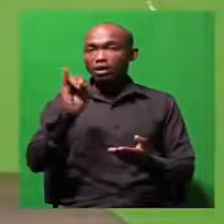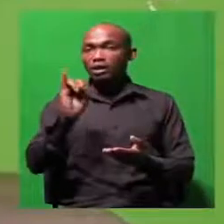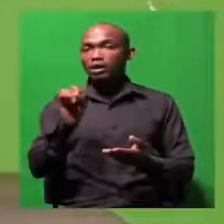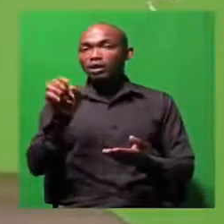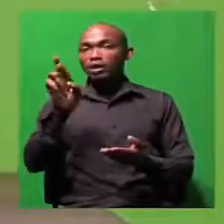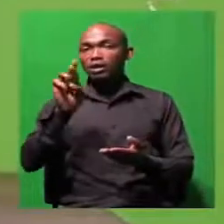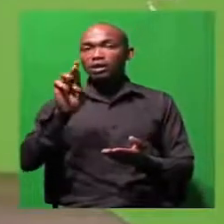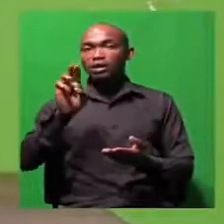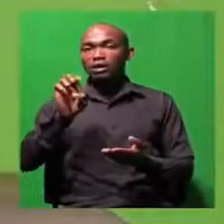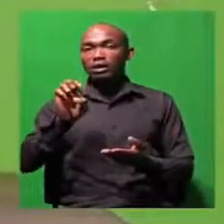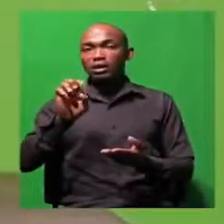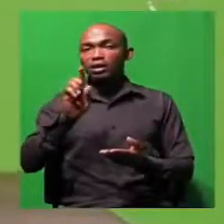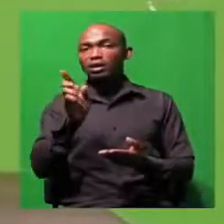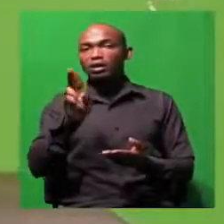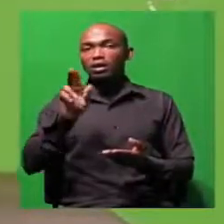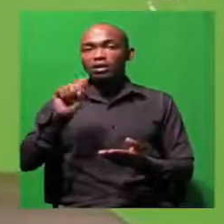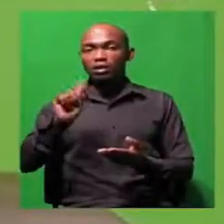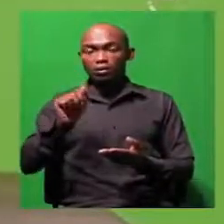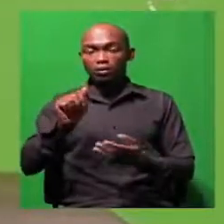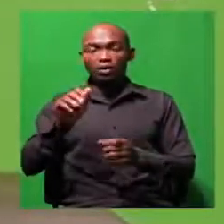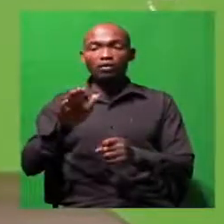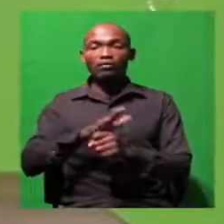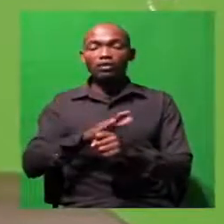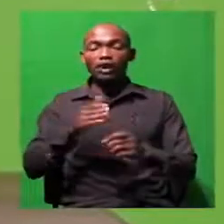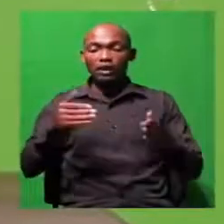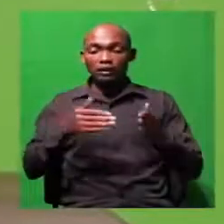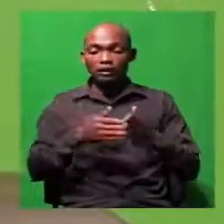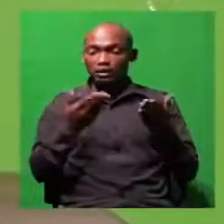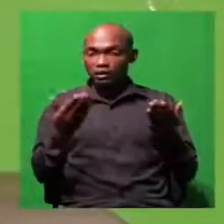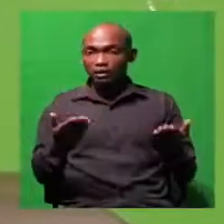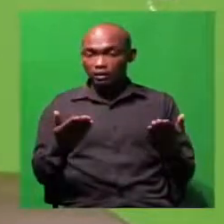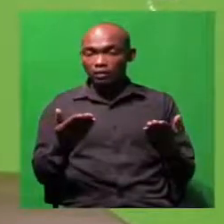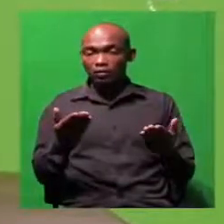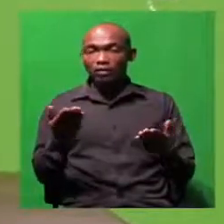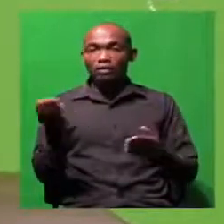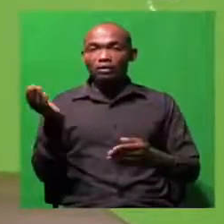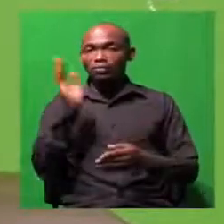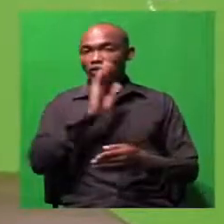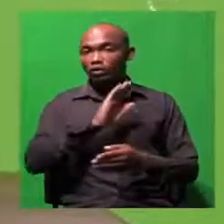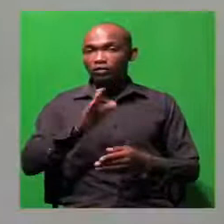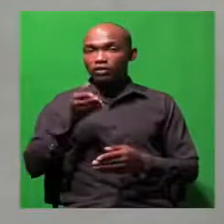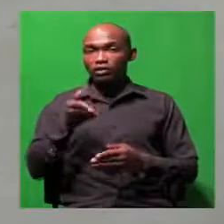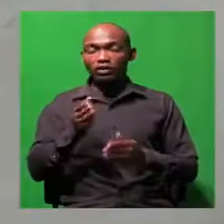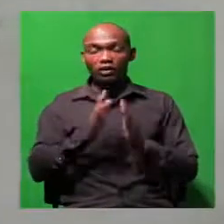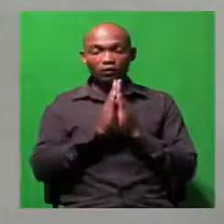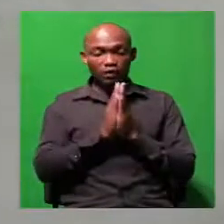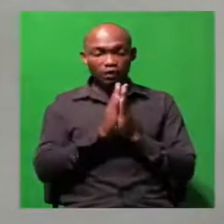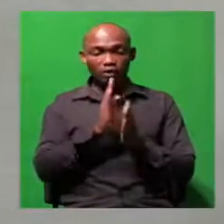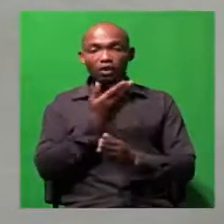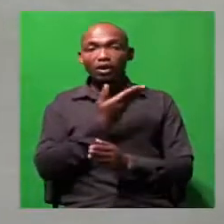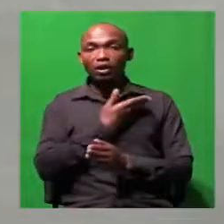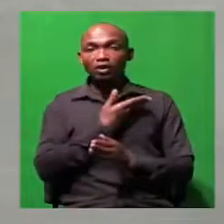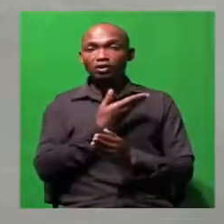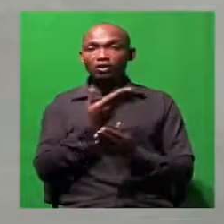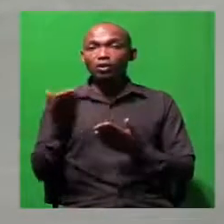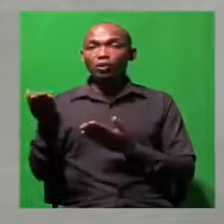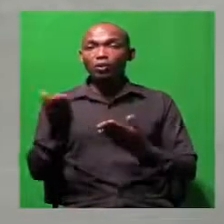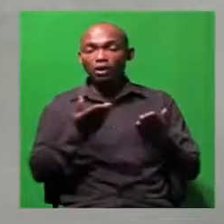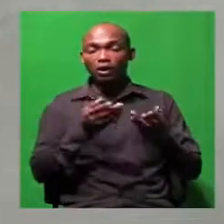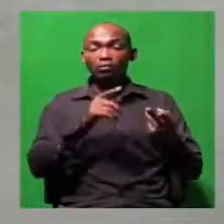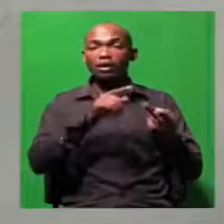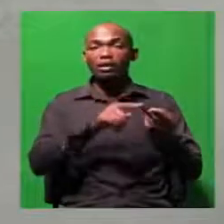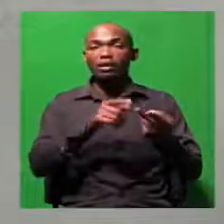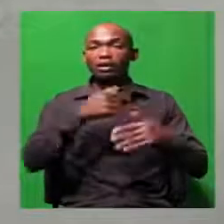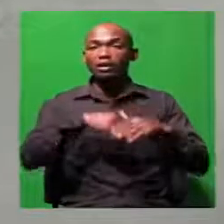of the irregular solid. So until then, here is the end of our today's lesson. Thank you a